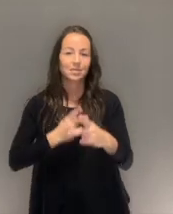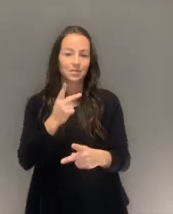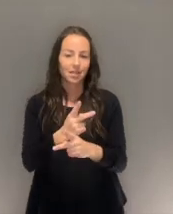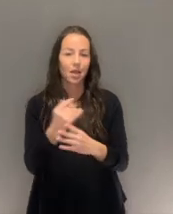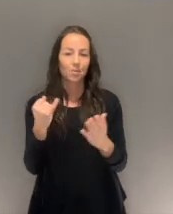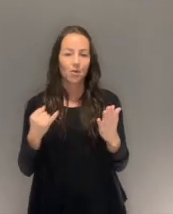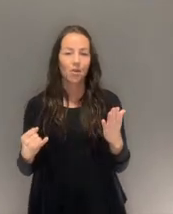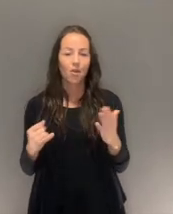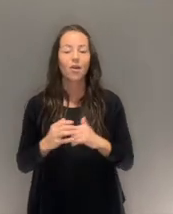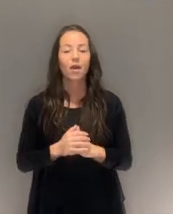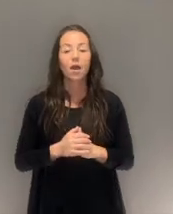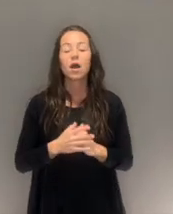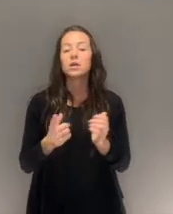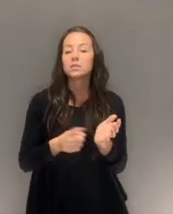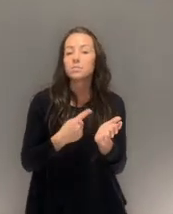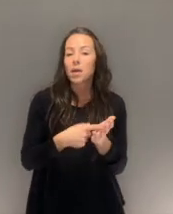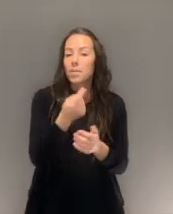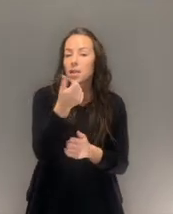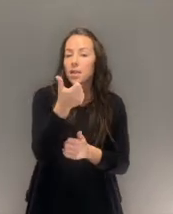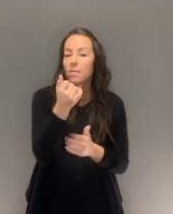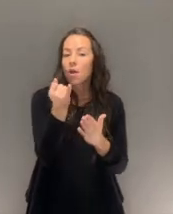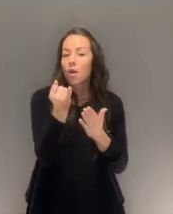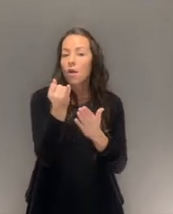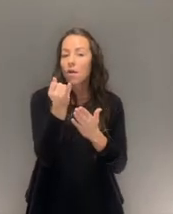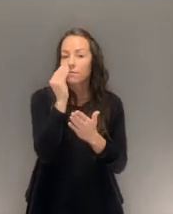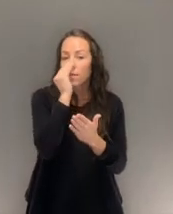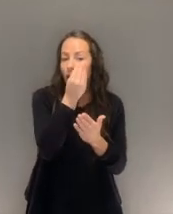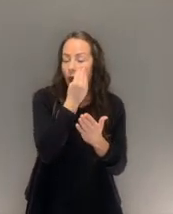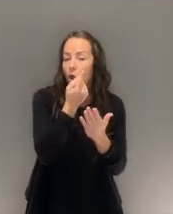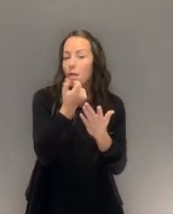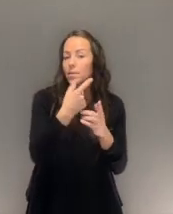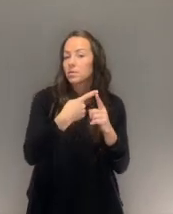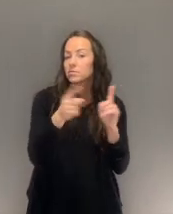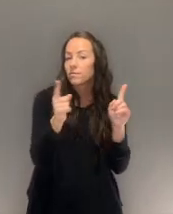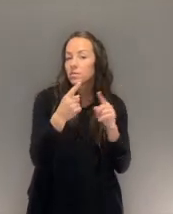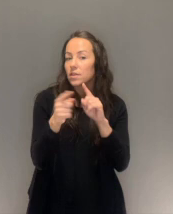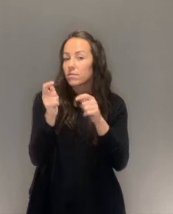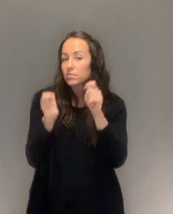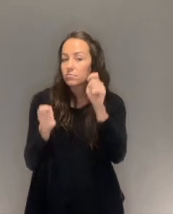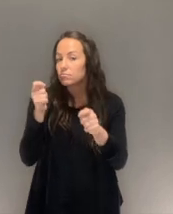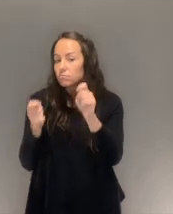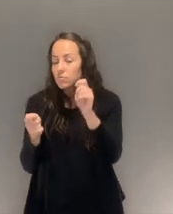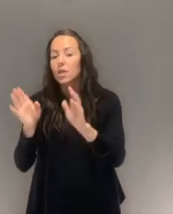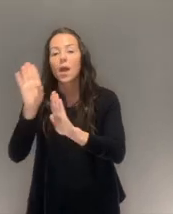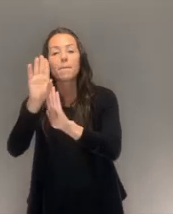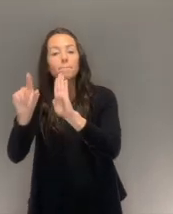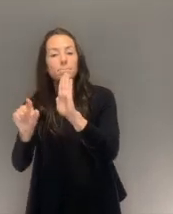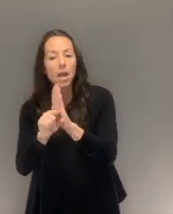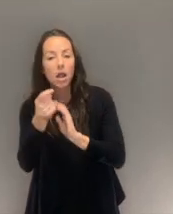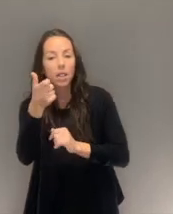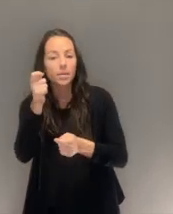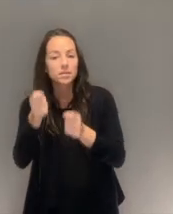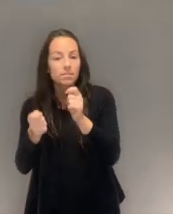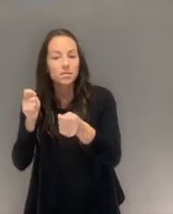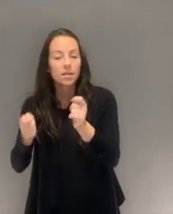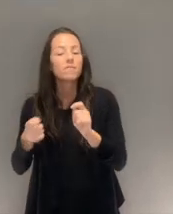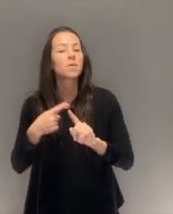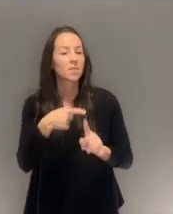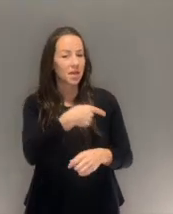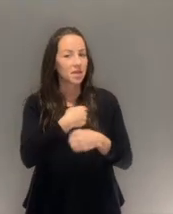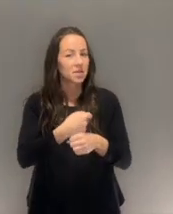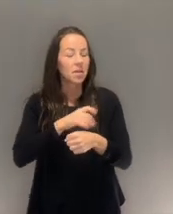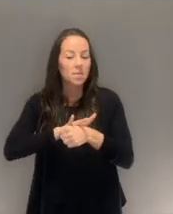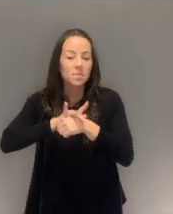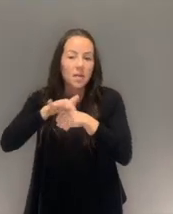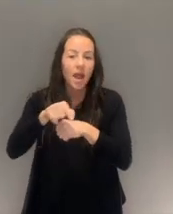varied, sometimes even the background varied slightly, but there were a lot of different manifestations of his flowers